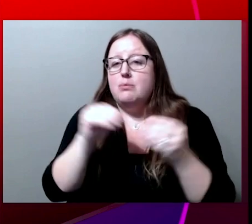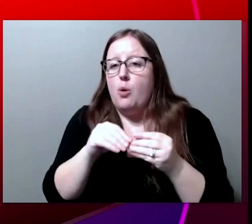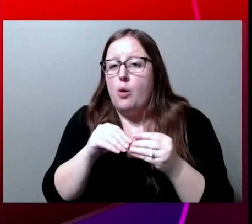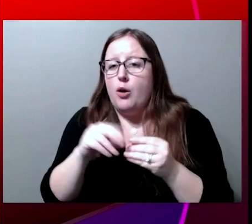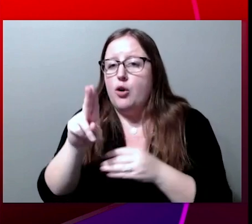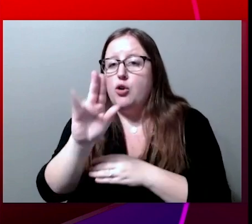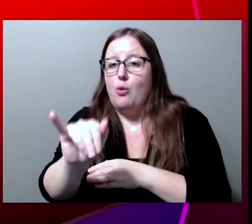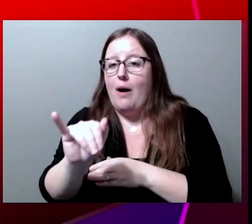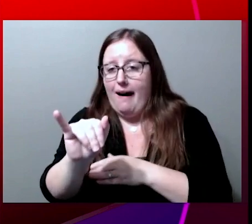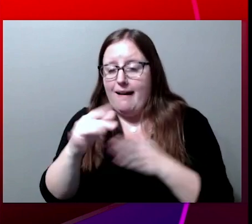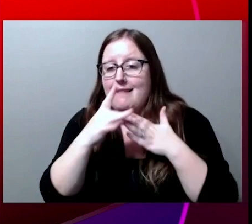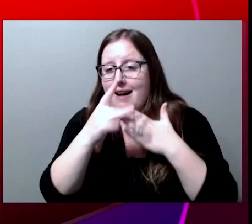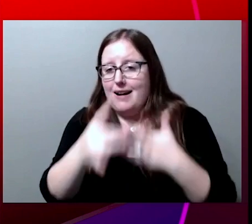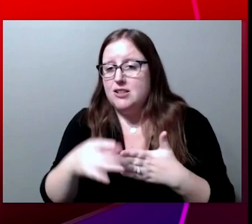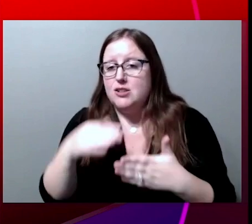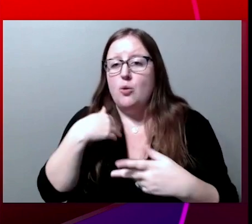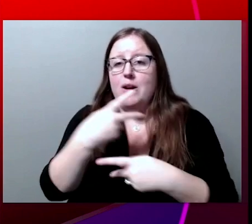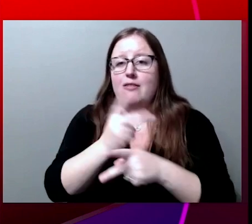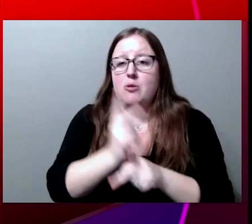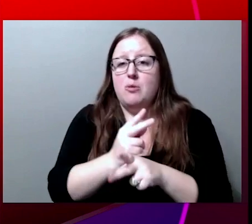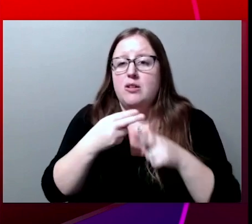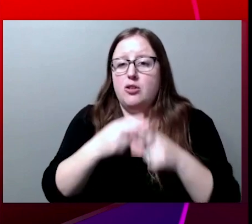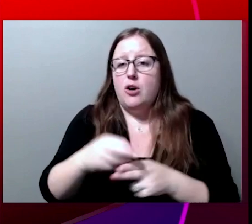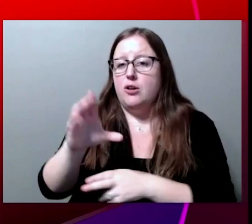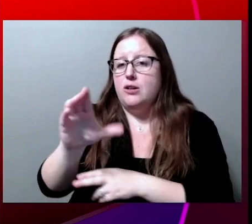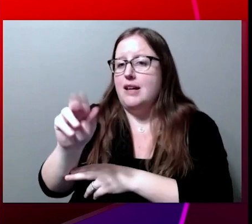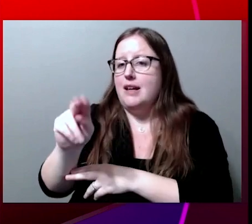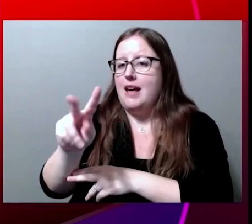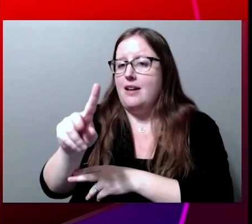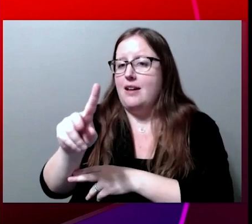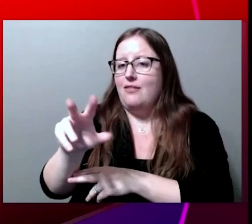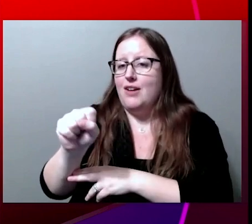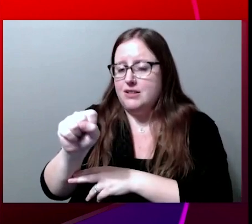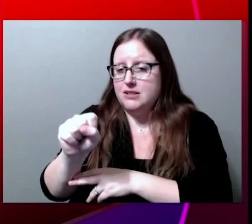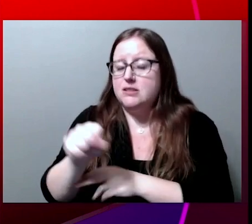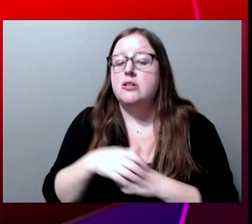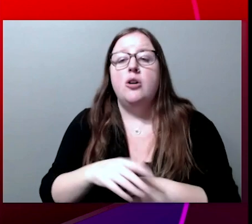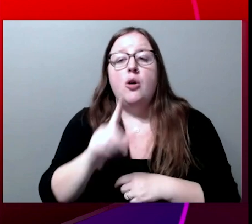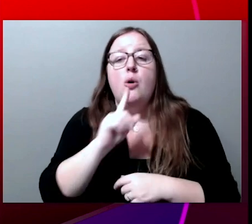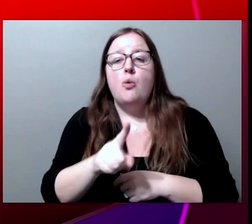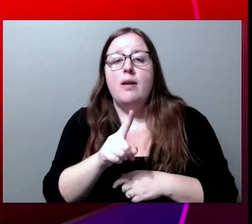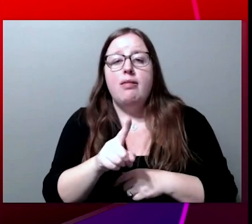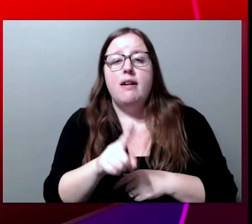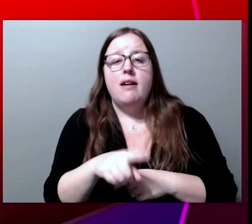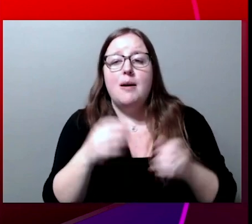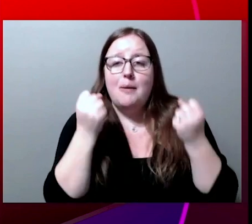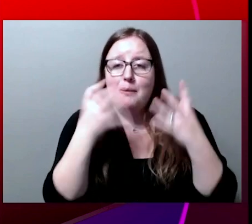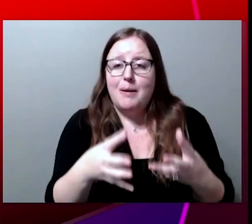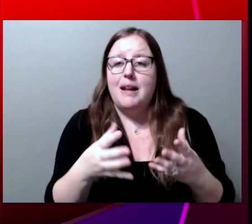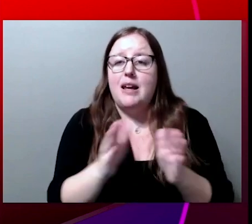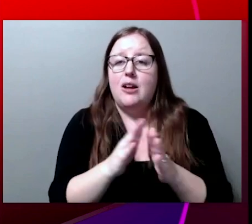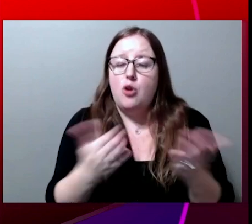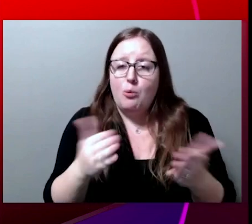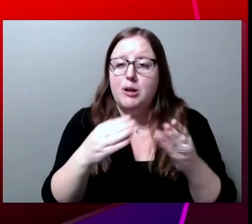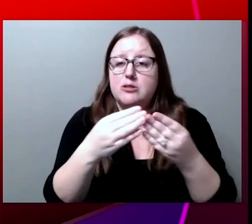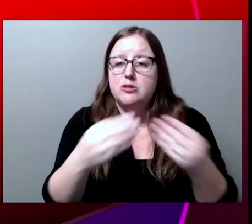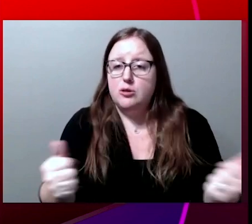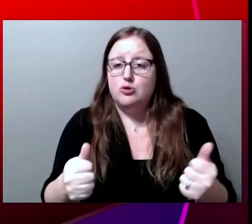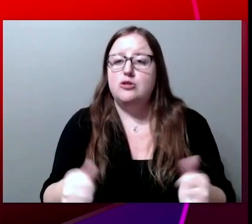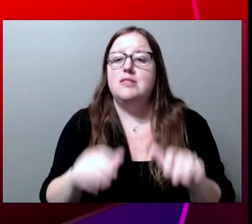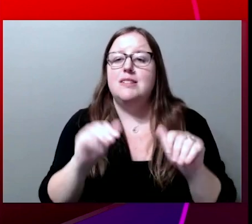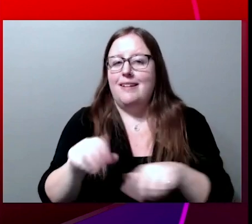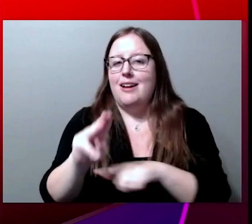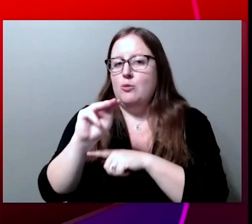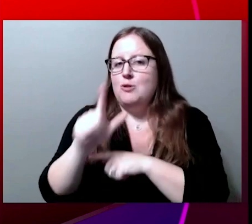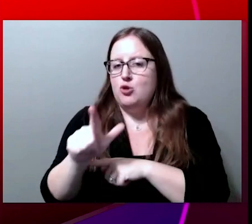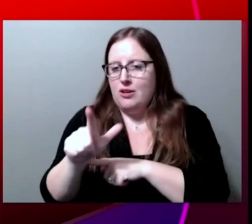guidance, we also have a product called Canvas, which is very much of a no-code solution that allows customers to do machine learning